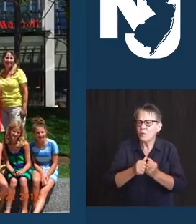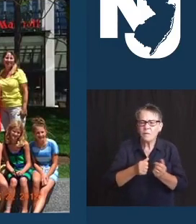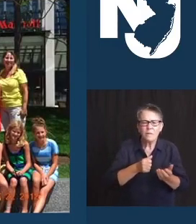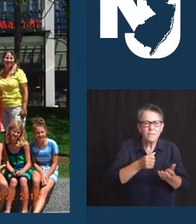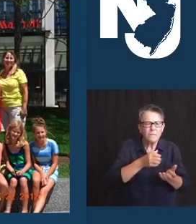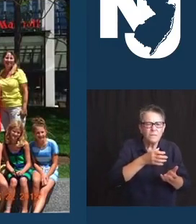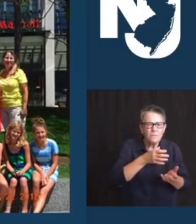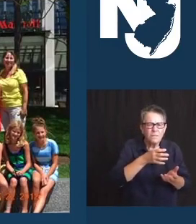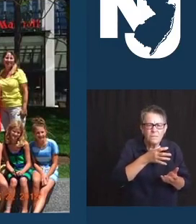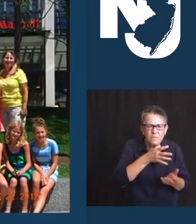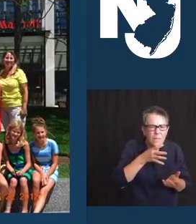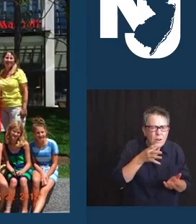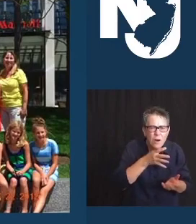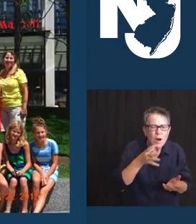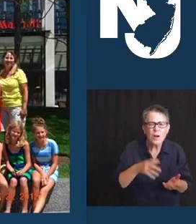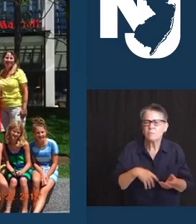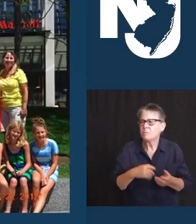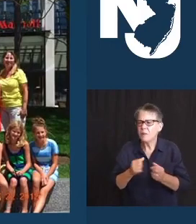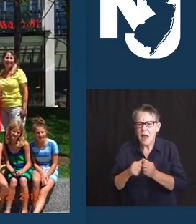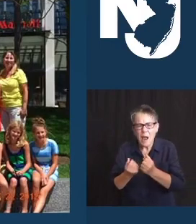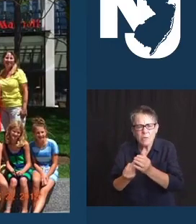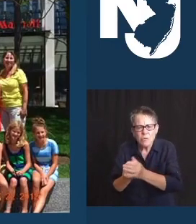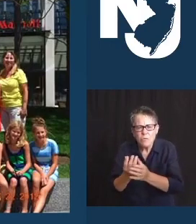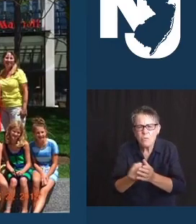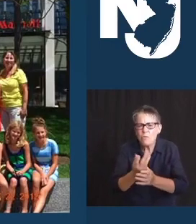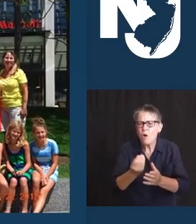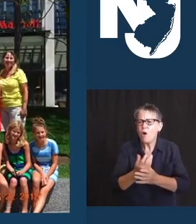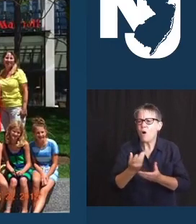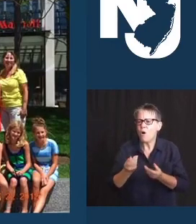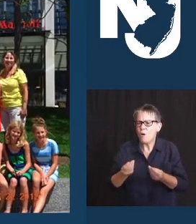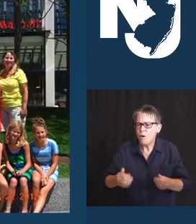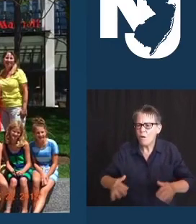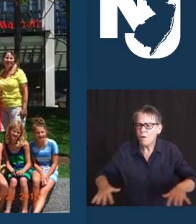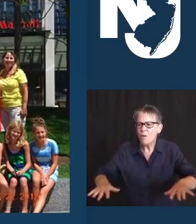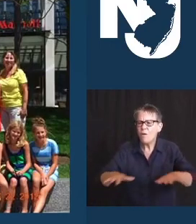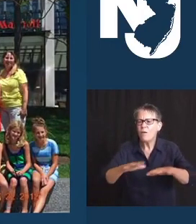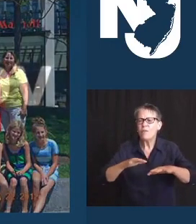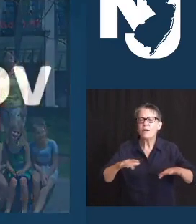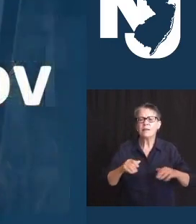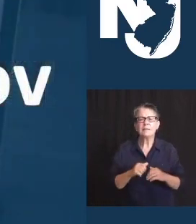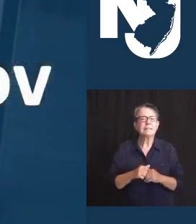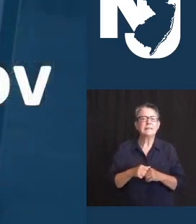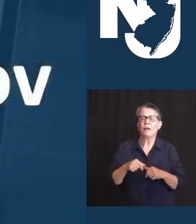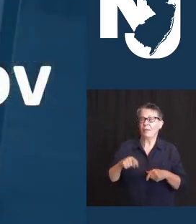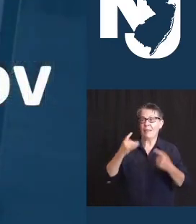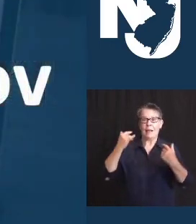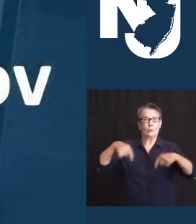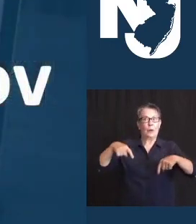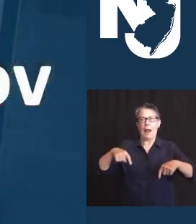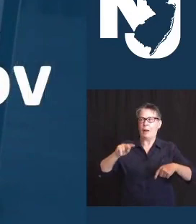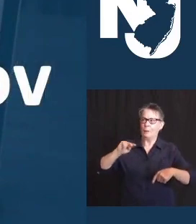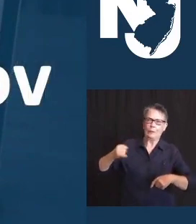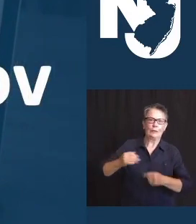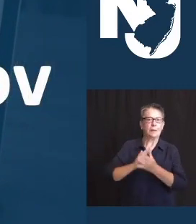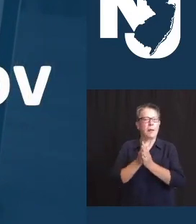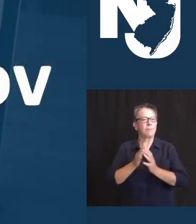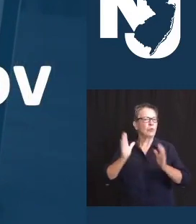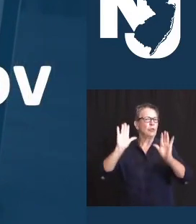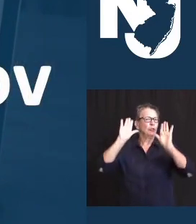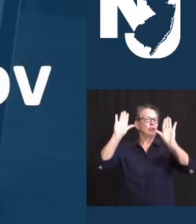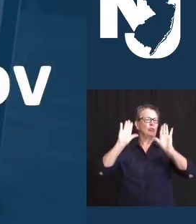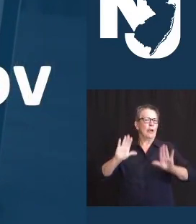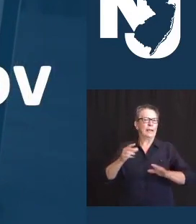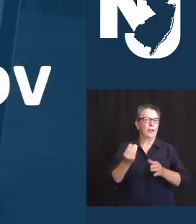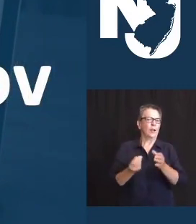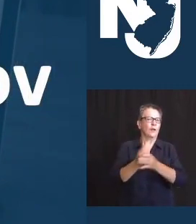God bless him, his memory, and his extraordinary family. 3 more members of our New Jersey family who COVID-19 has taken